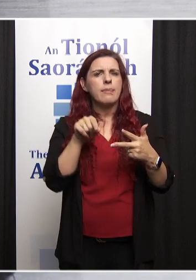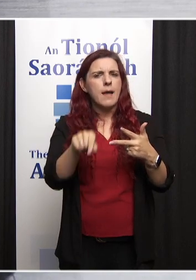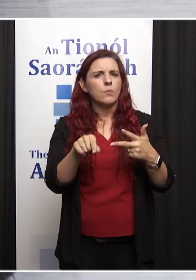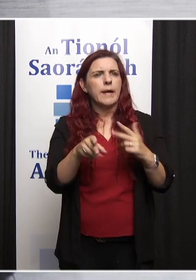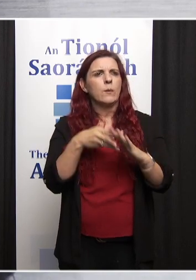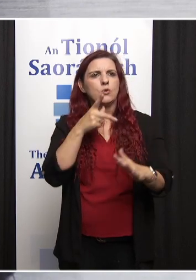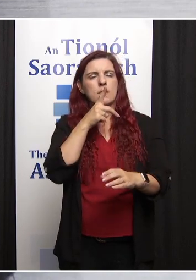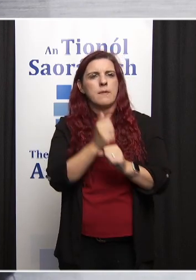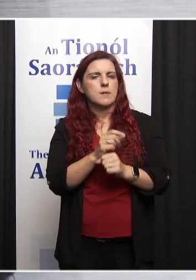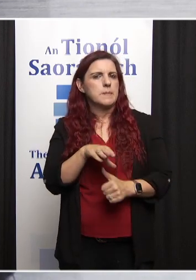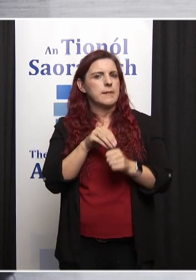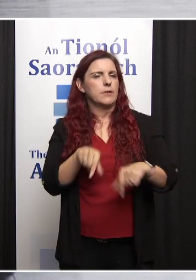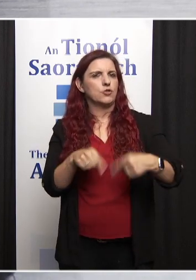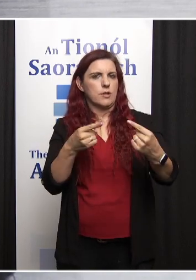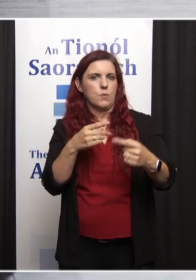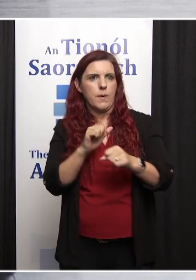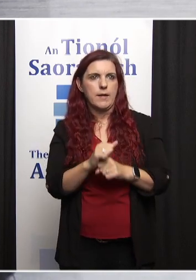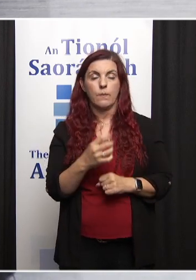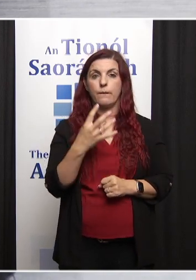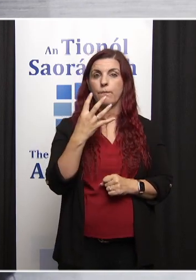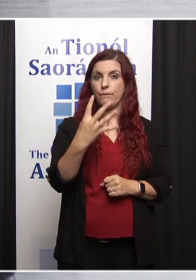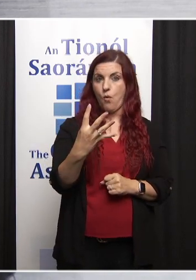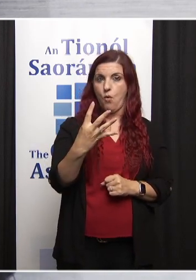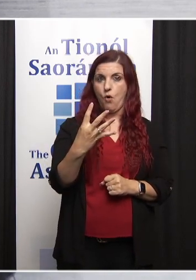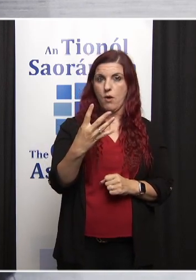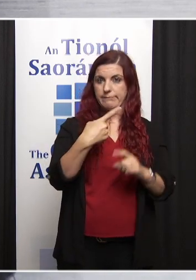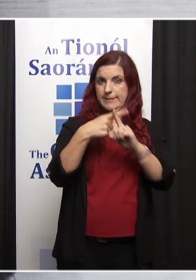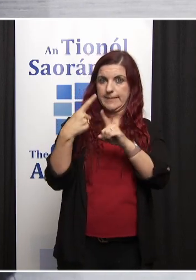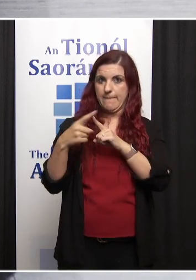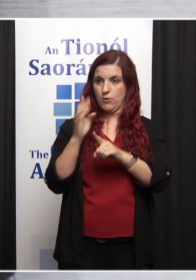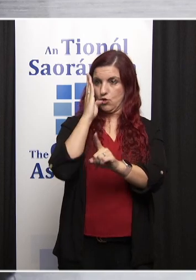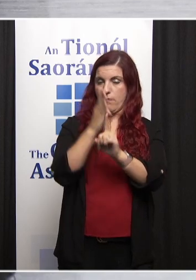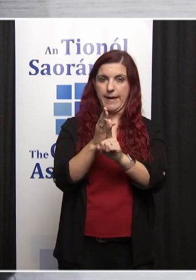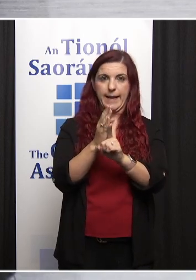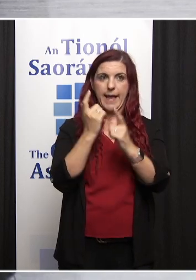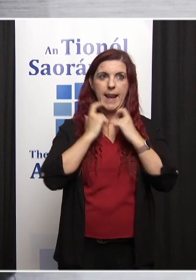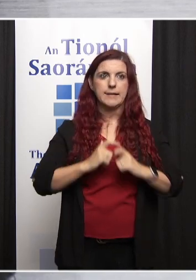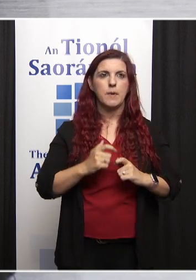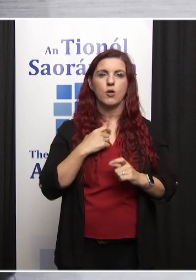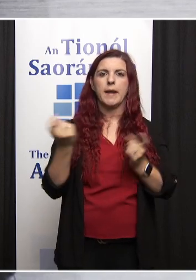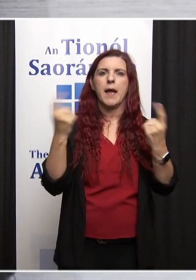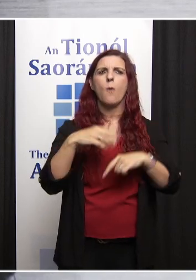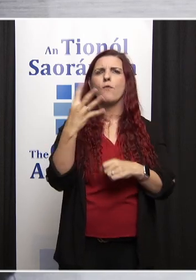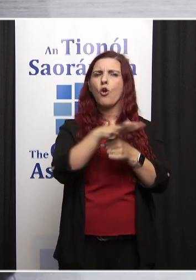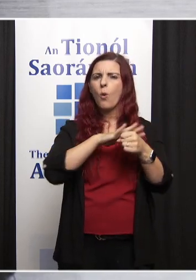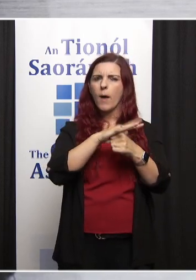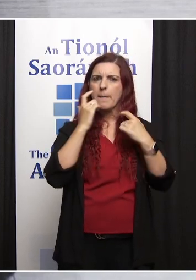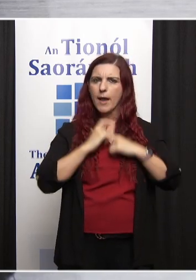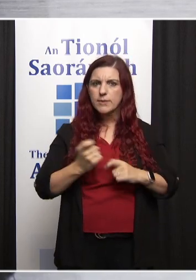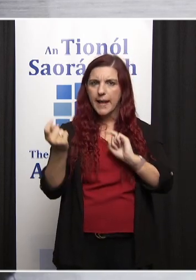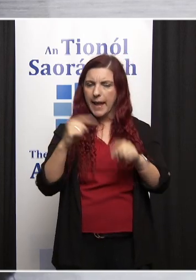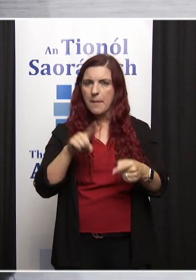challenges. We had our 4 current mayors, if you can recall the talk that they gave us, and we had some international speakers in as well. And